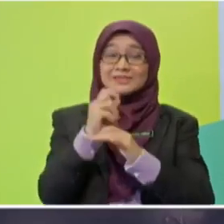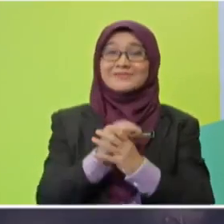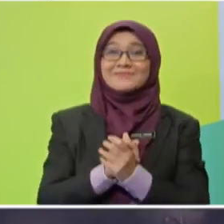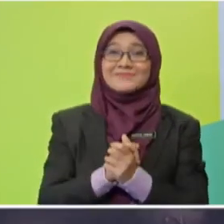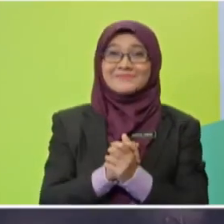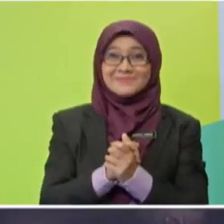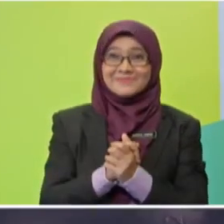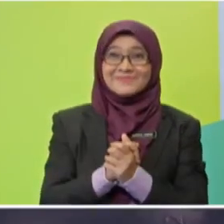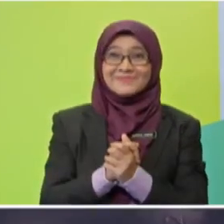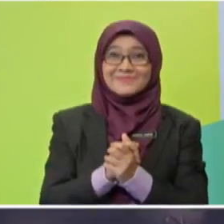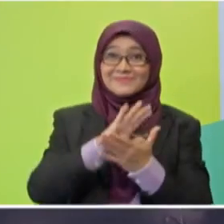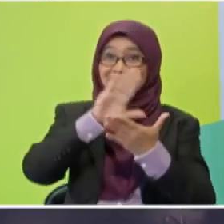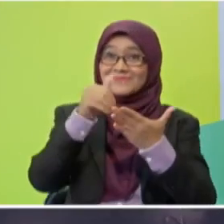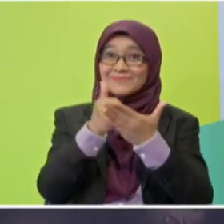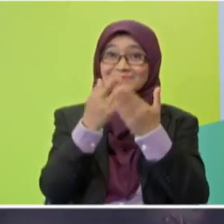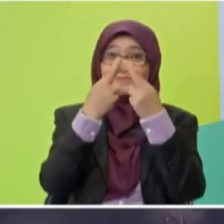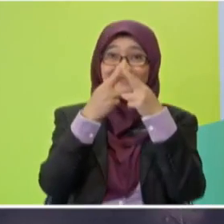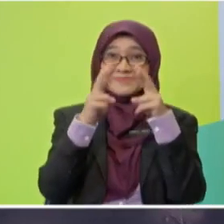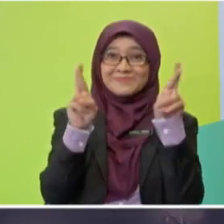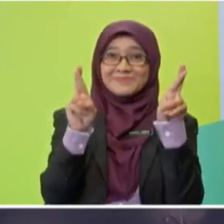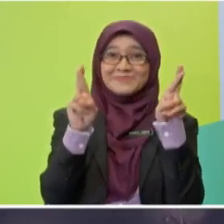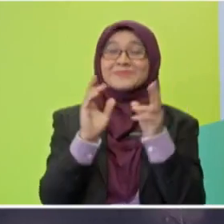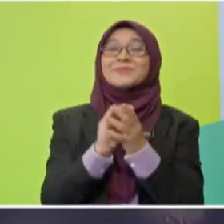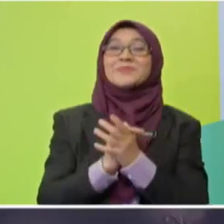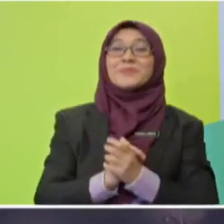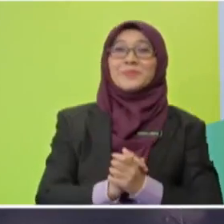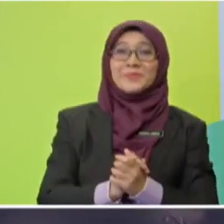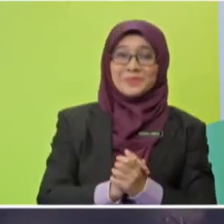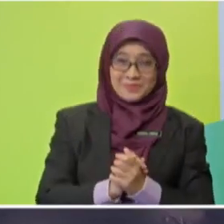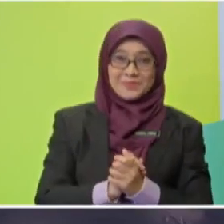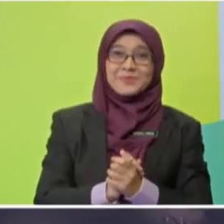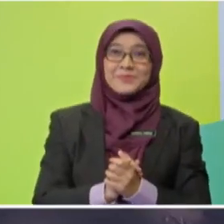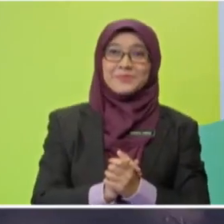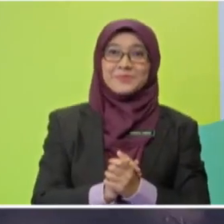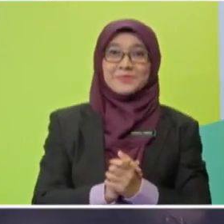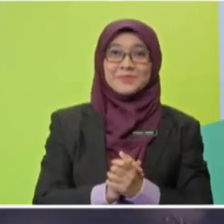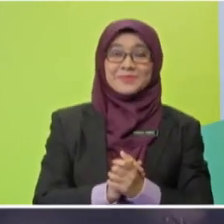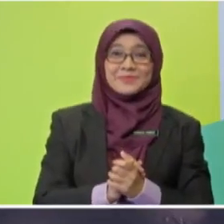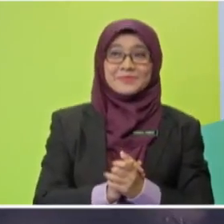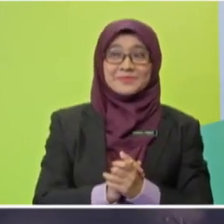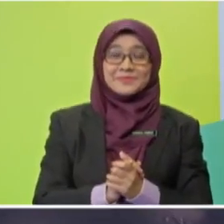there? Okay. I hope they are ready. I Okay. think they And are. also you, Anif. Okay.